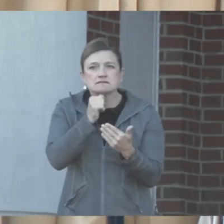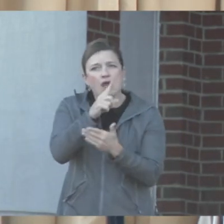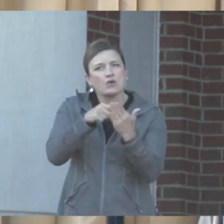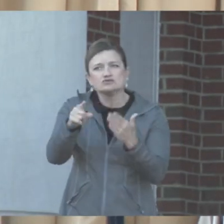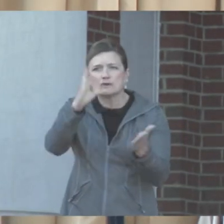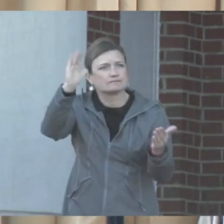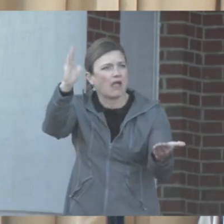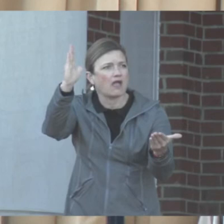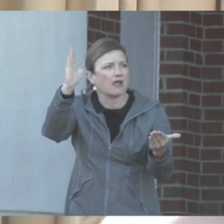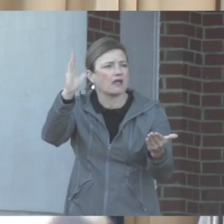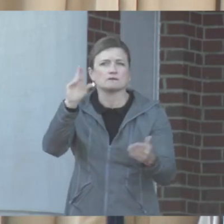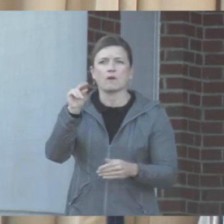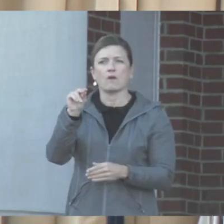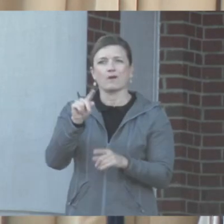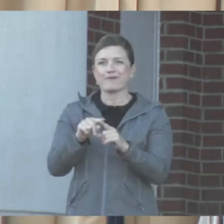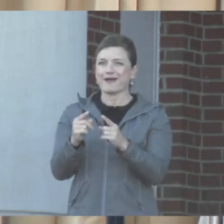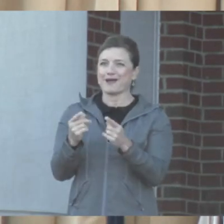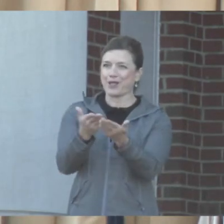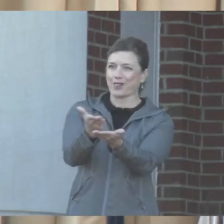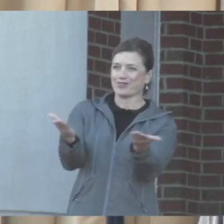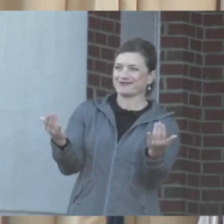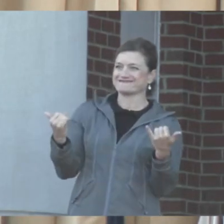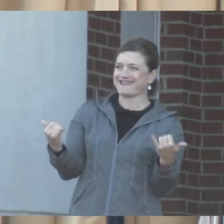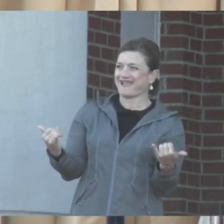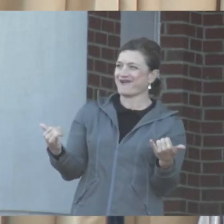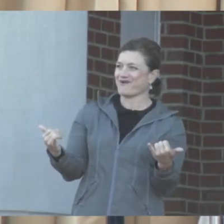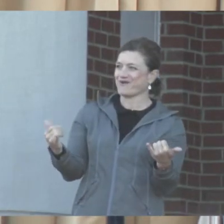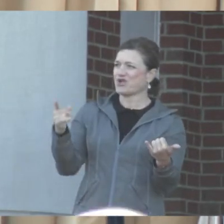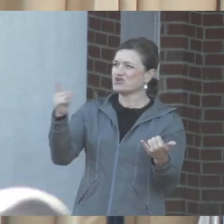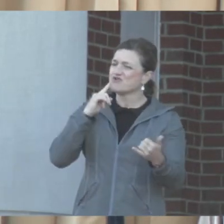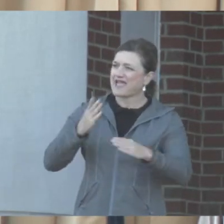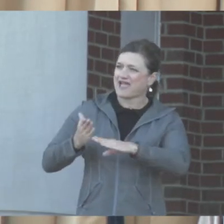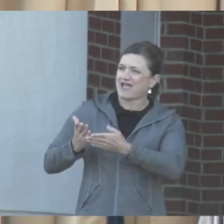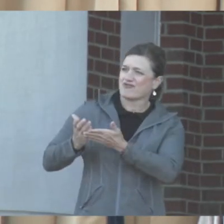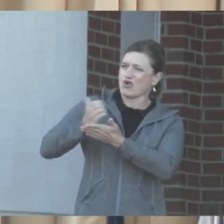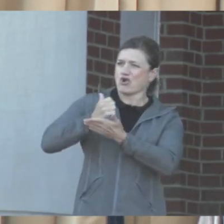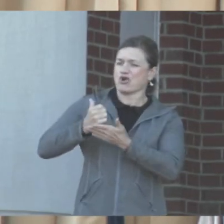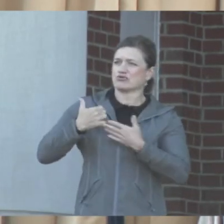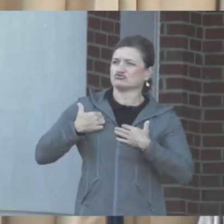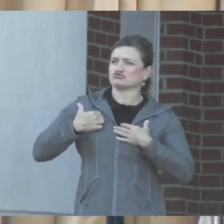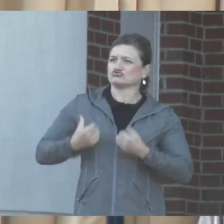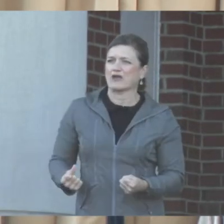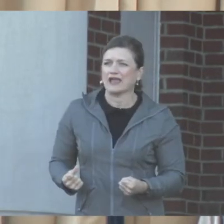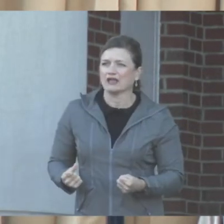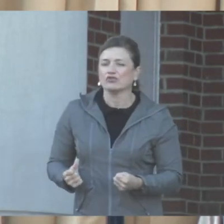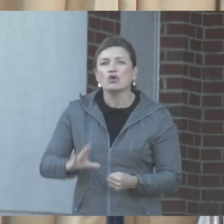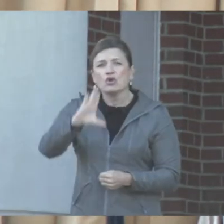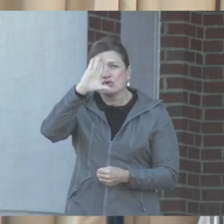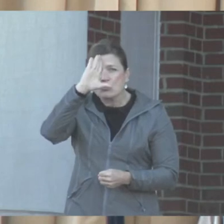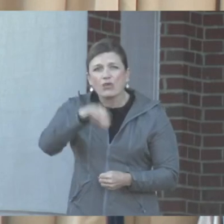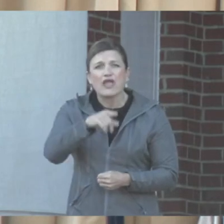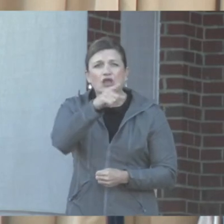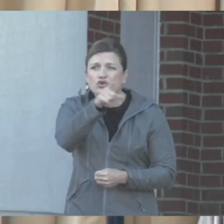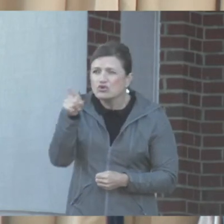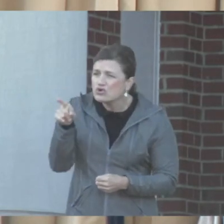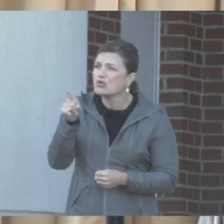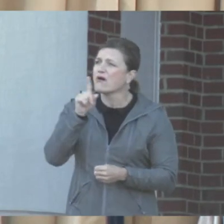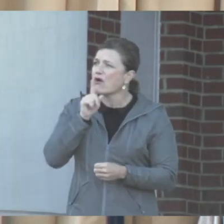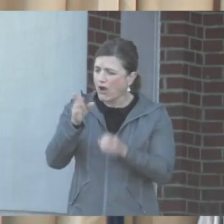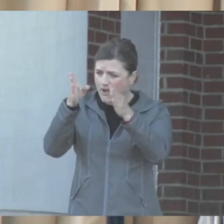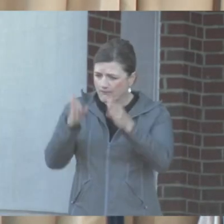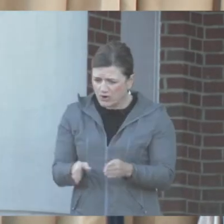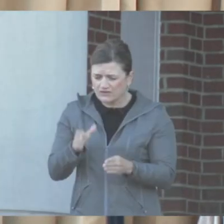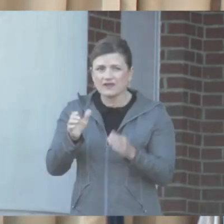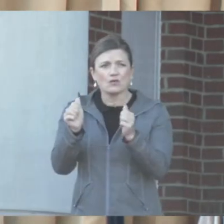planned, but look at you now. You have gained strength. You know without a doubt that you are a person of substance that